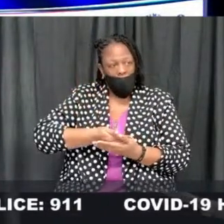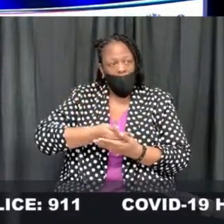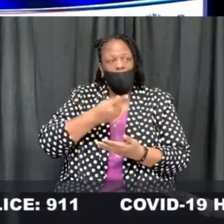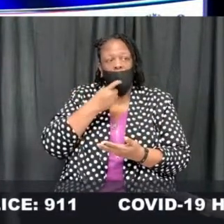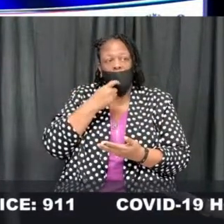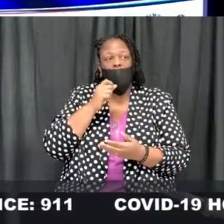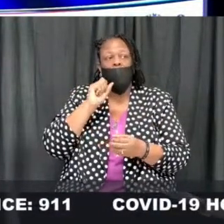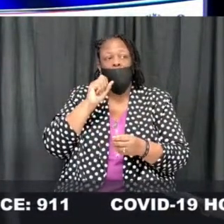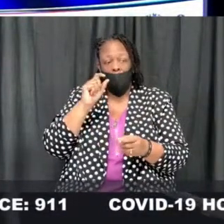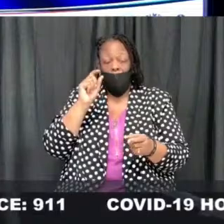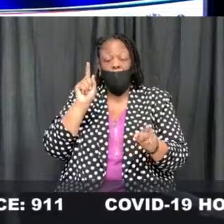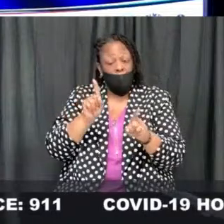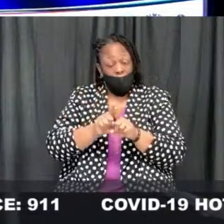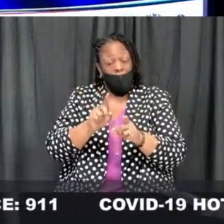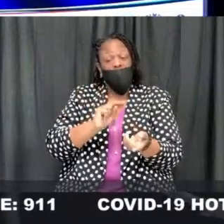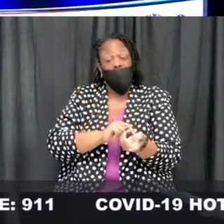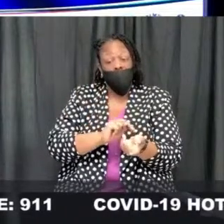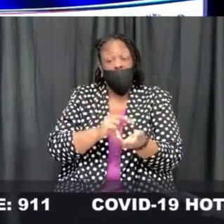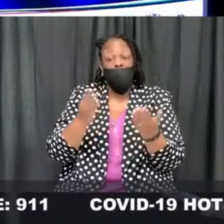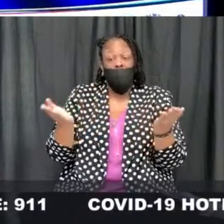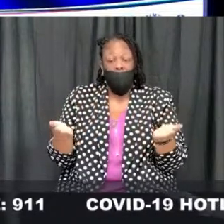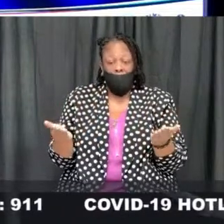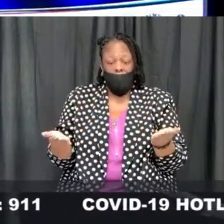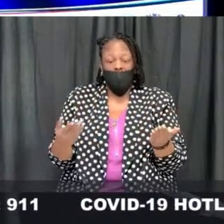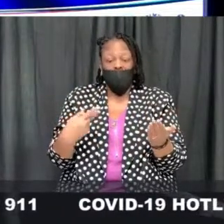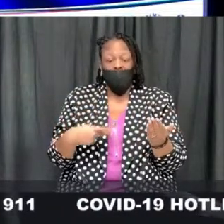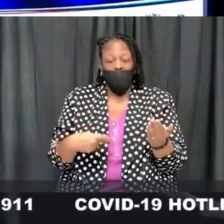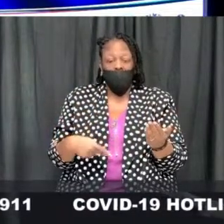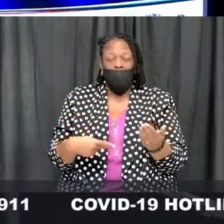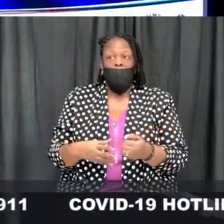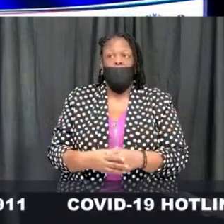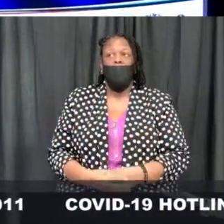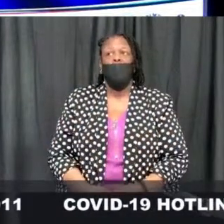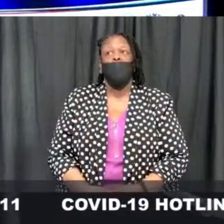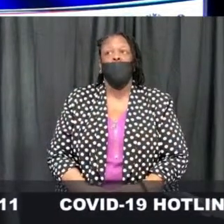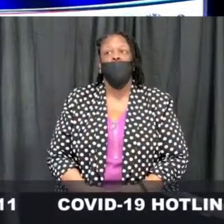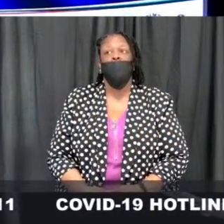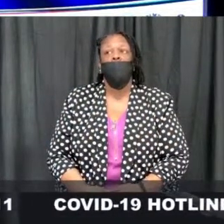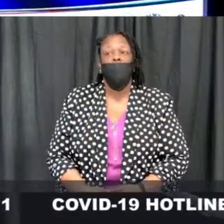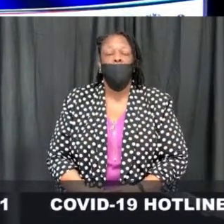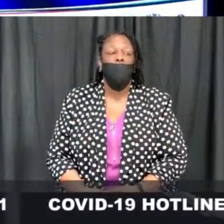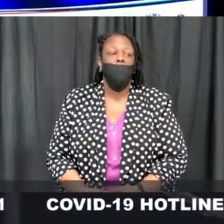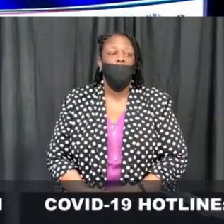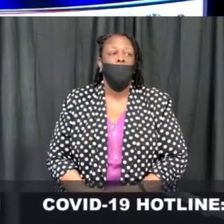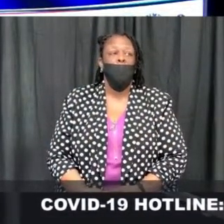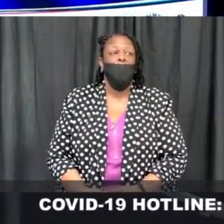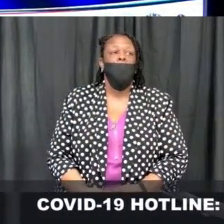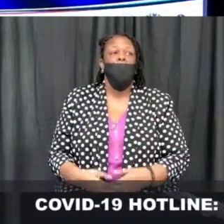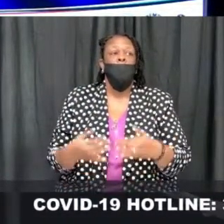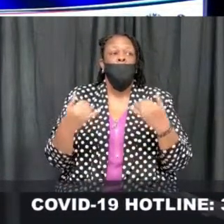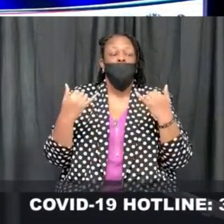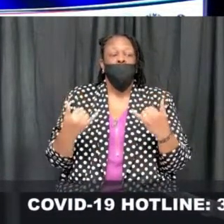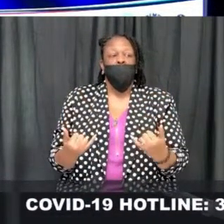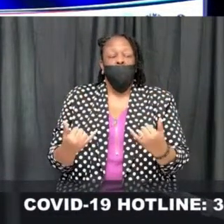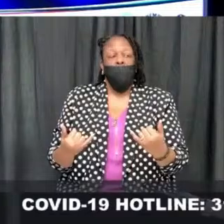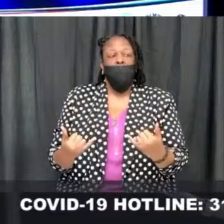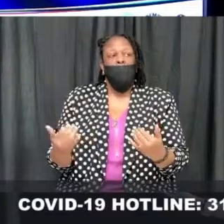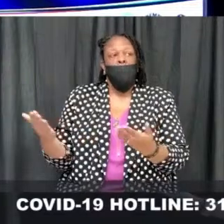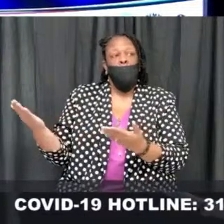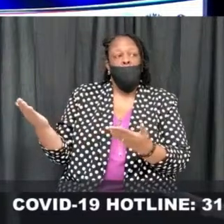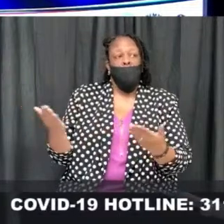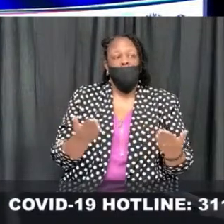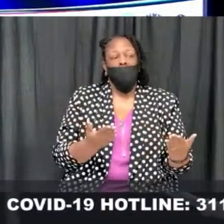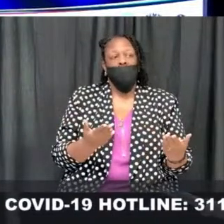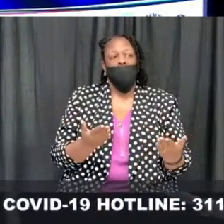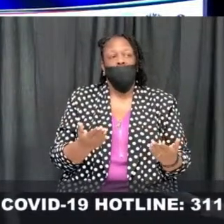Aser, who died serving. I now invite Superintendent Cromwell Henry, member